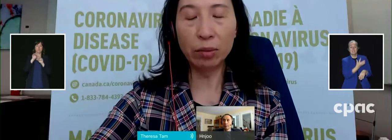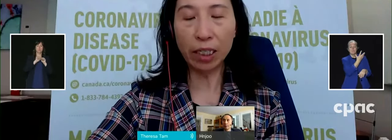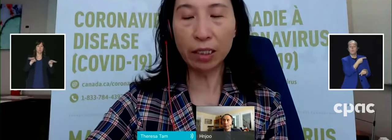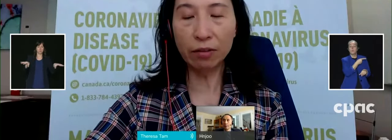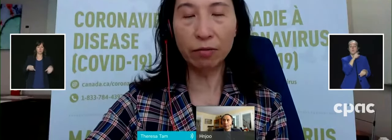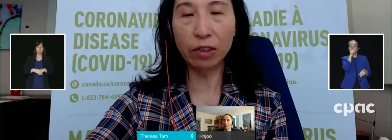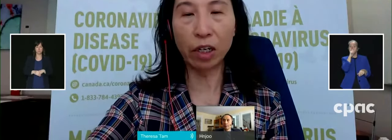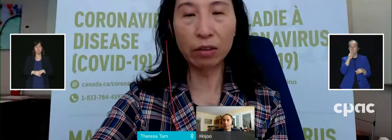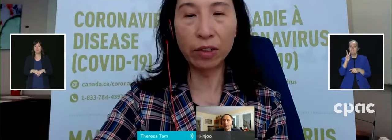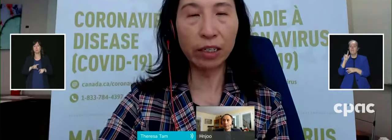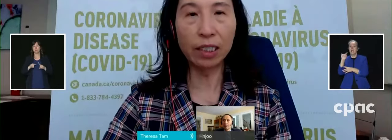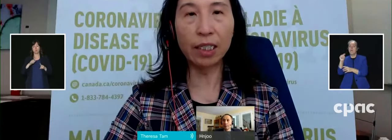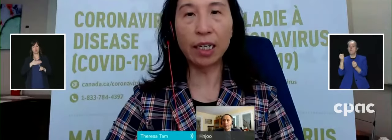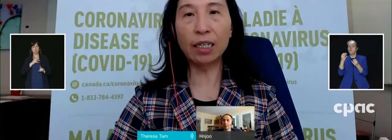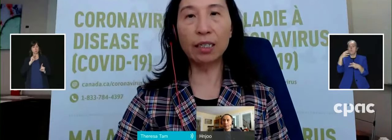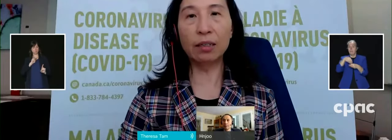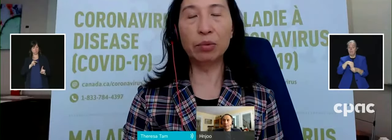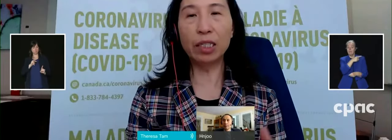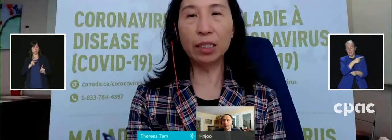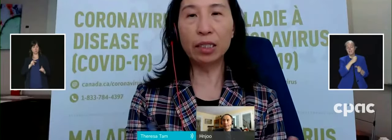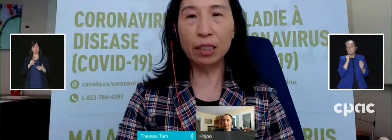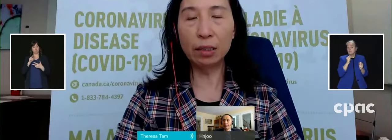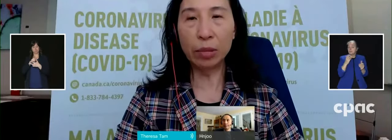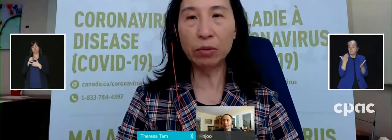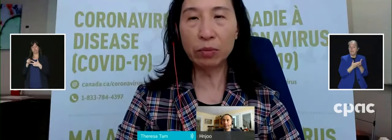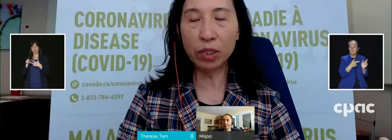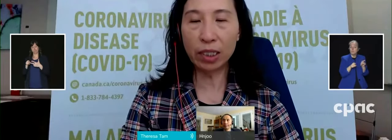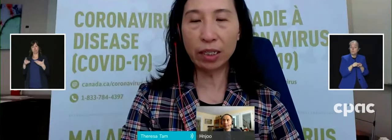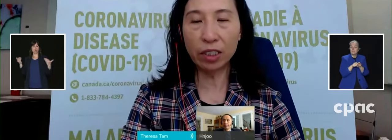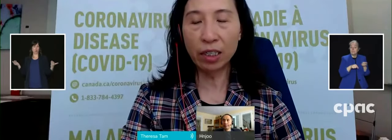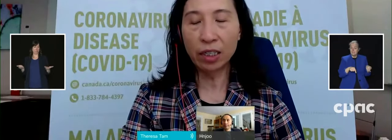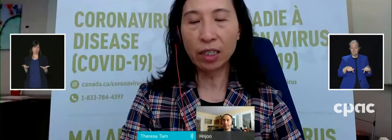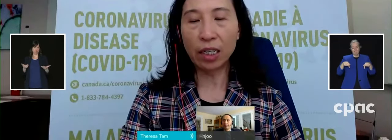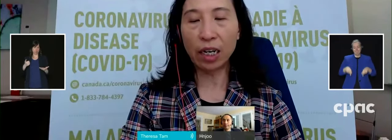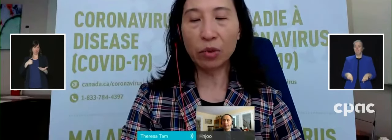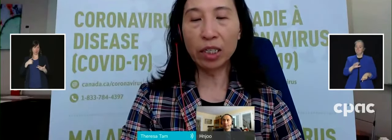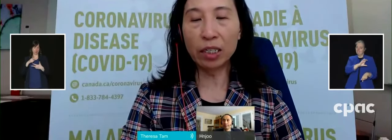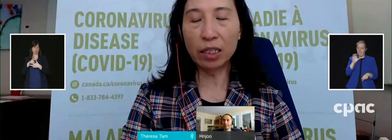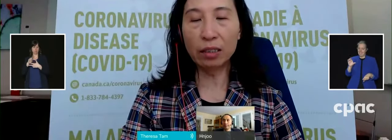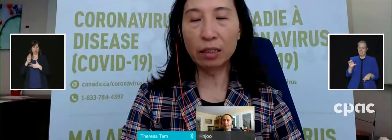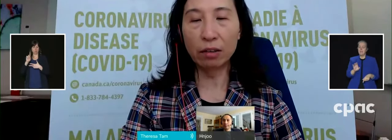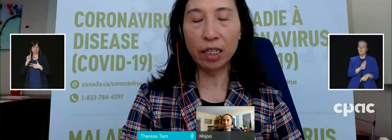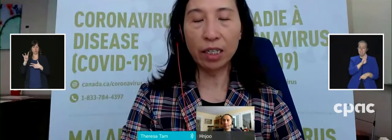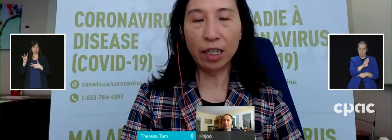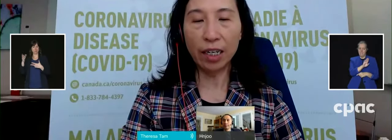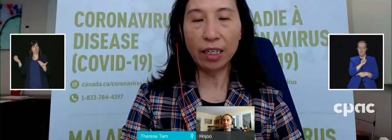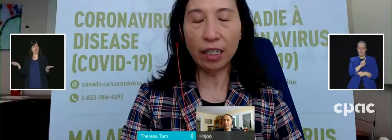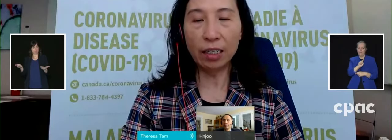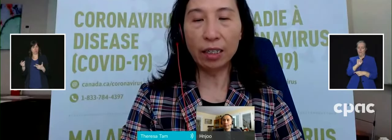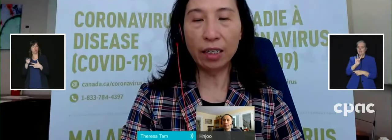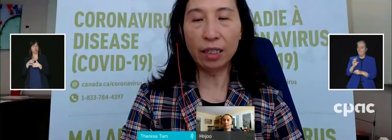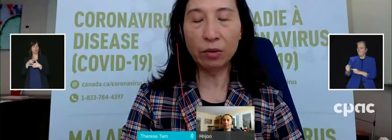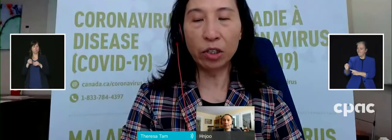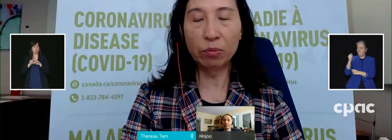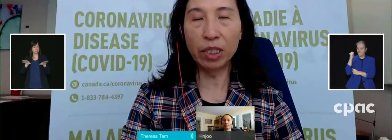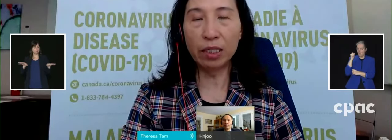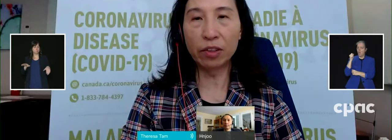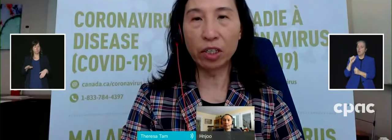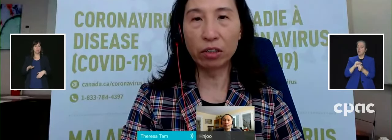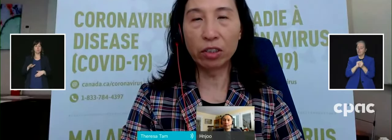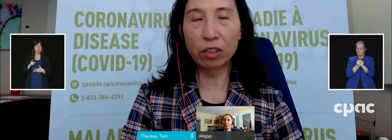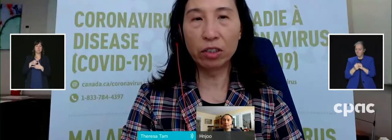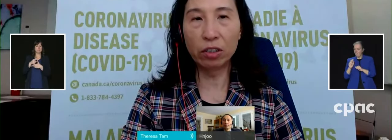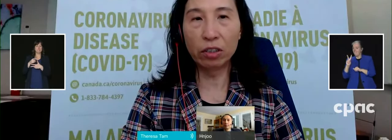own perspective, we got the variants in Canada, particularly the B117. That one is looking like it could